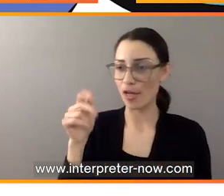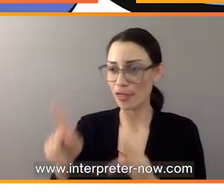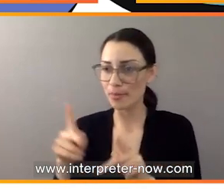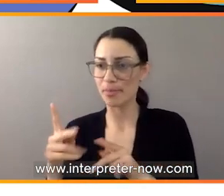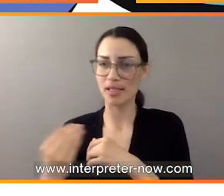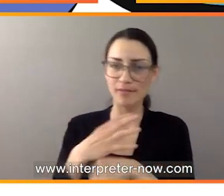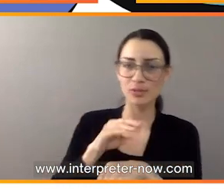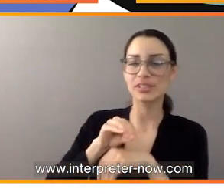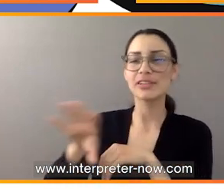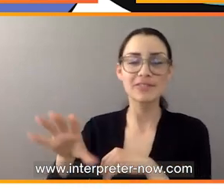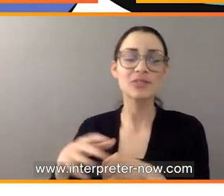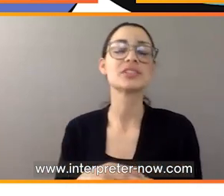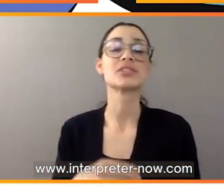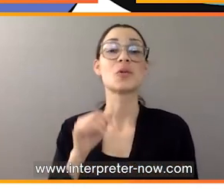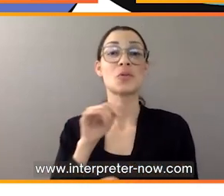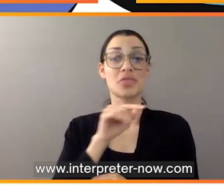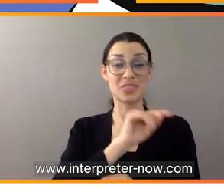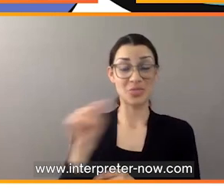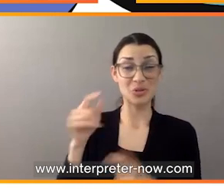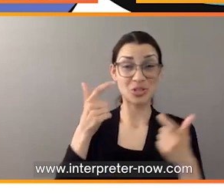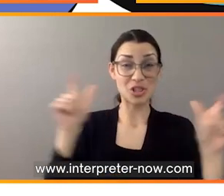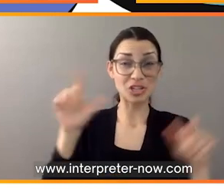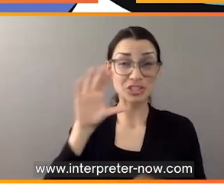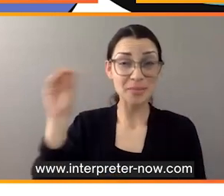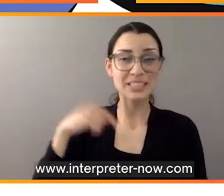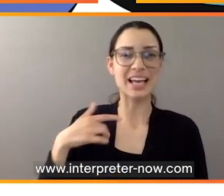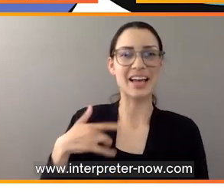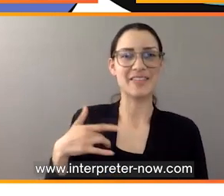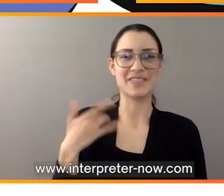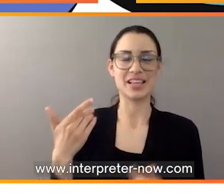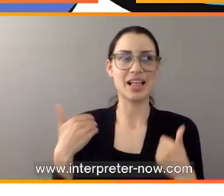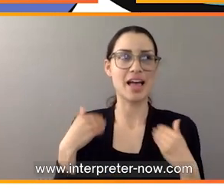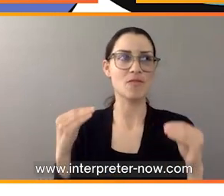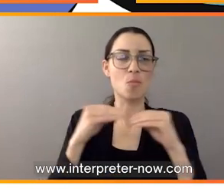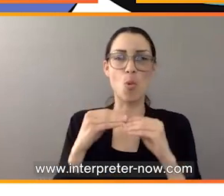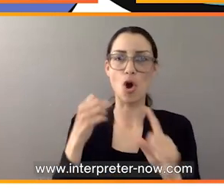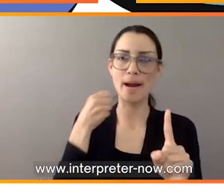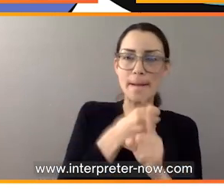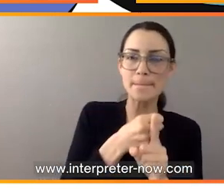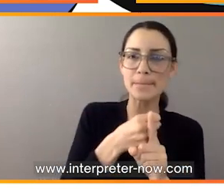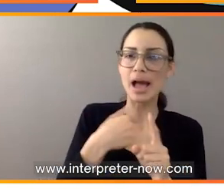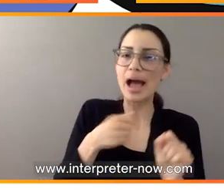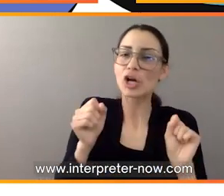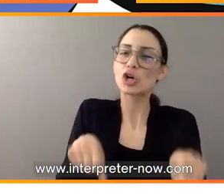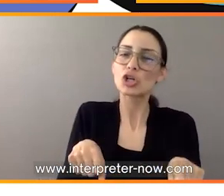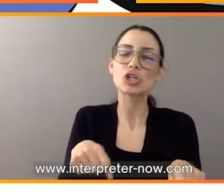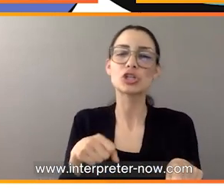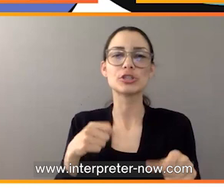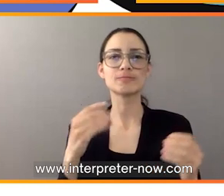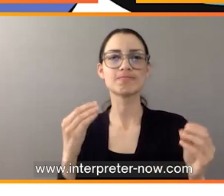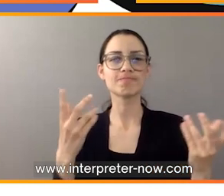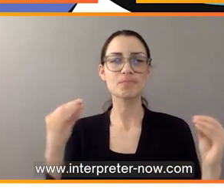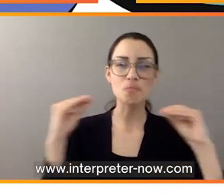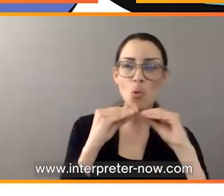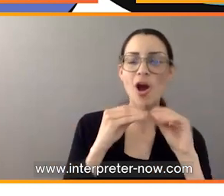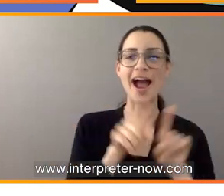large companies and I feel like there's so much more of an impact that I can be making as a culture master. you know, people are like, well, how'd